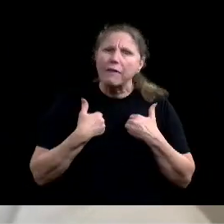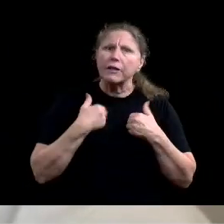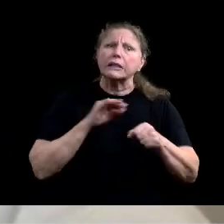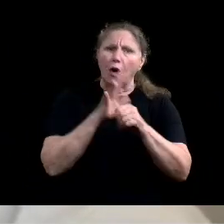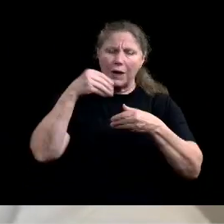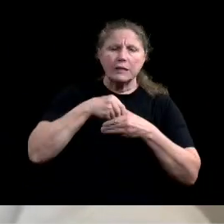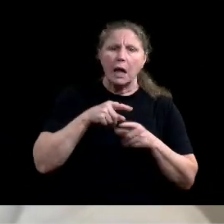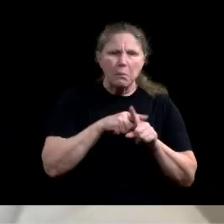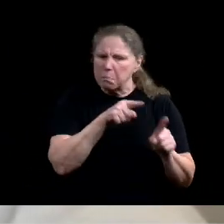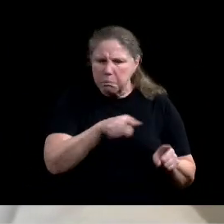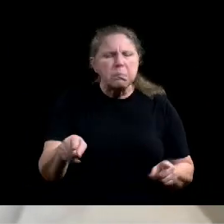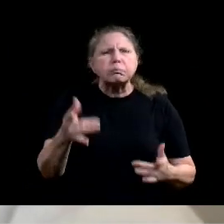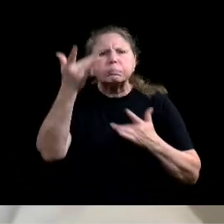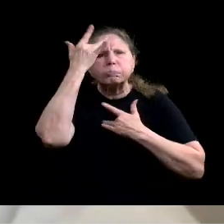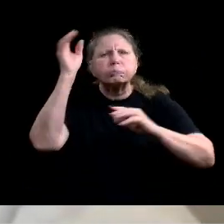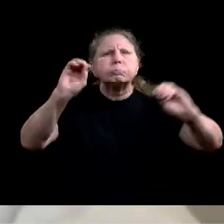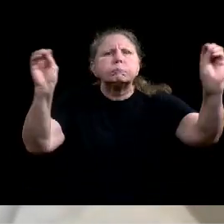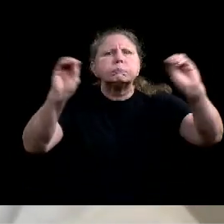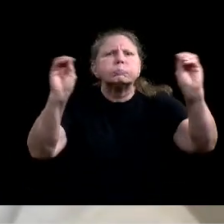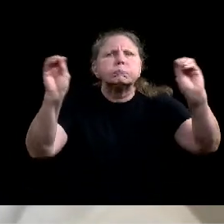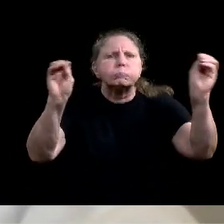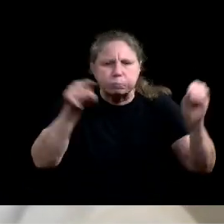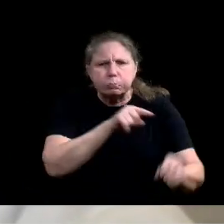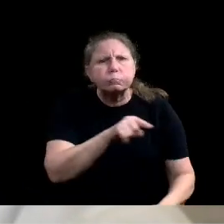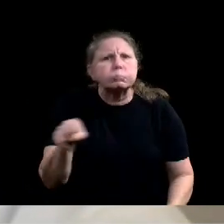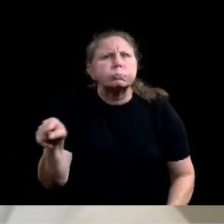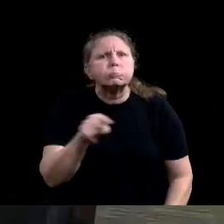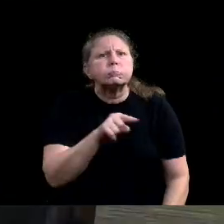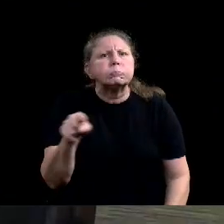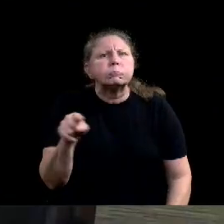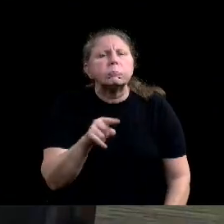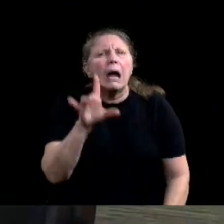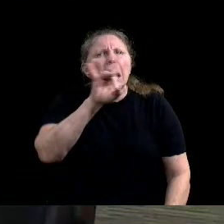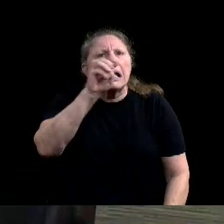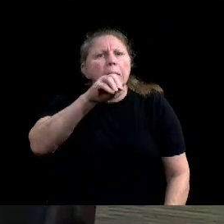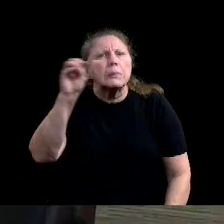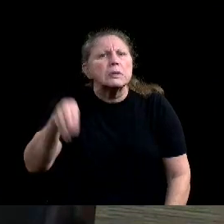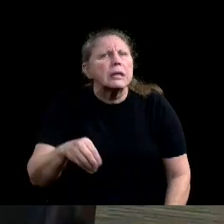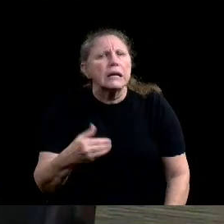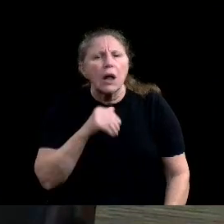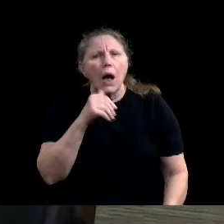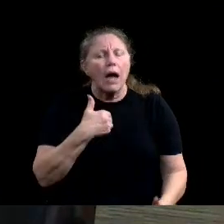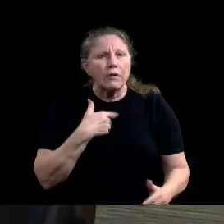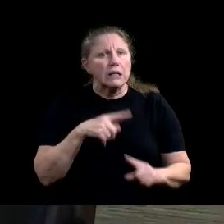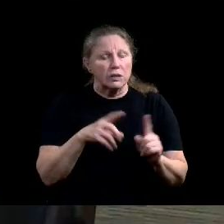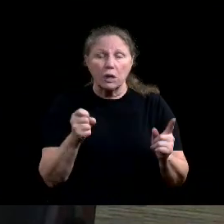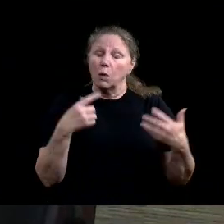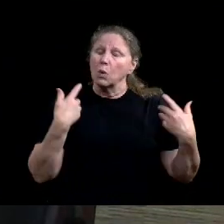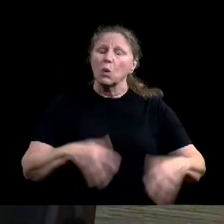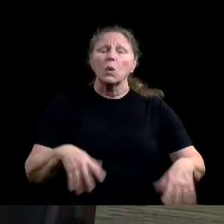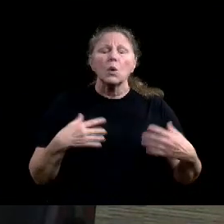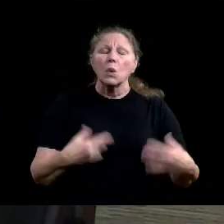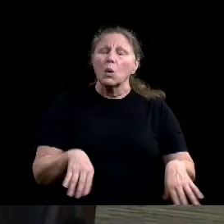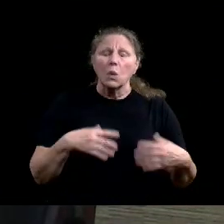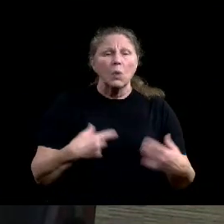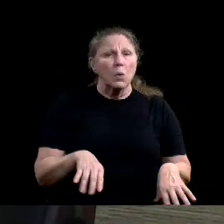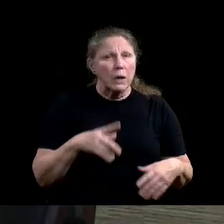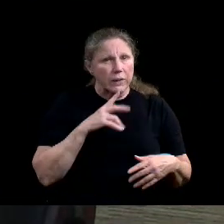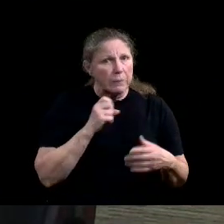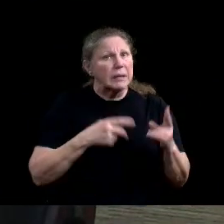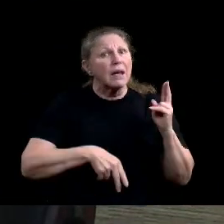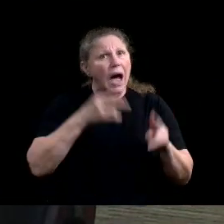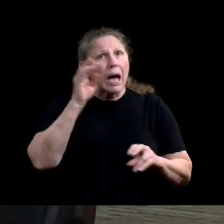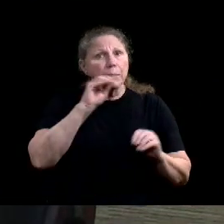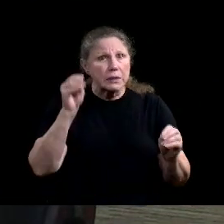who were tested positive had no symptoms. So that's concerning. This question did not come from me, so I'm going to define it the way it